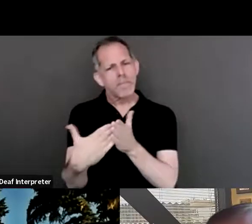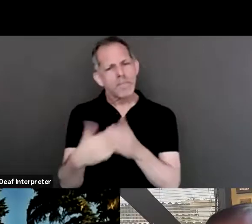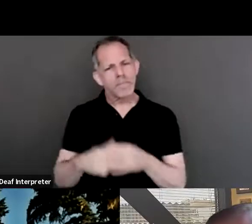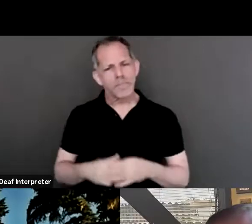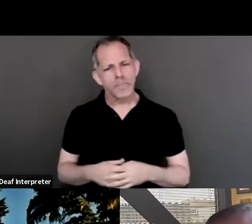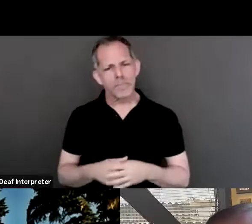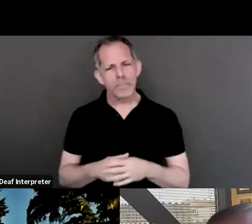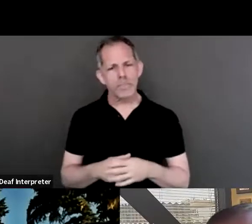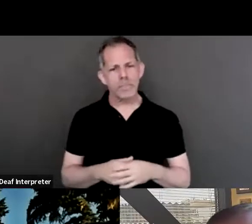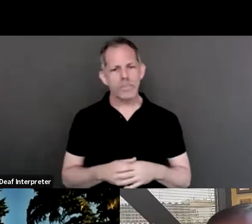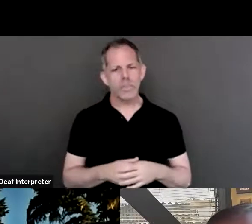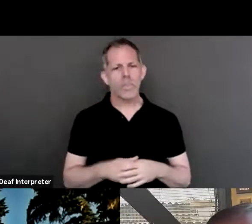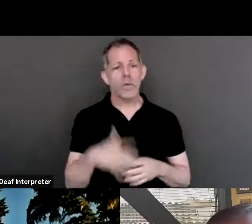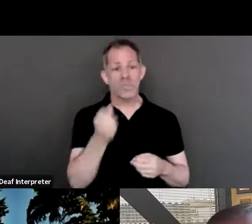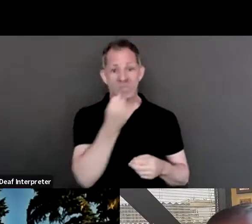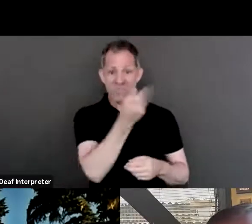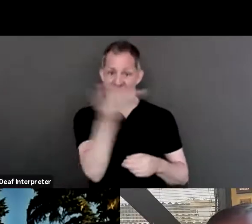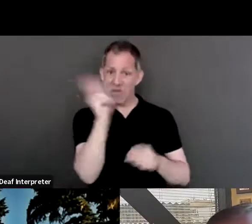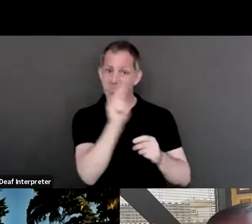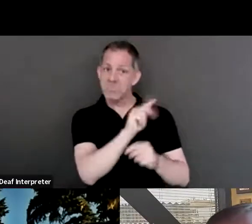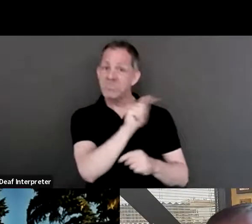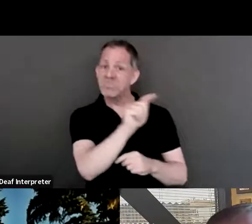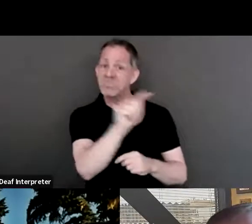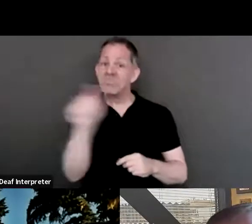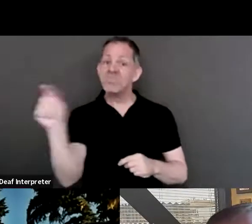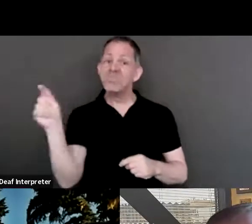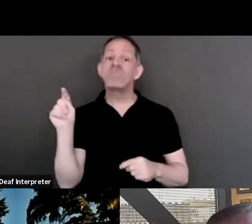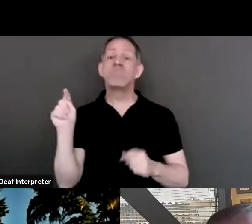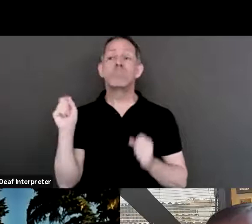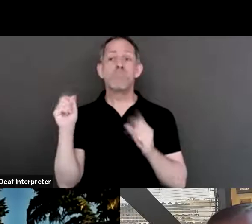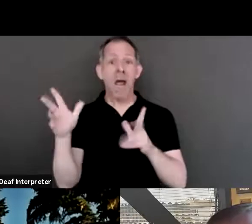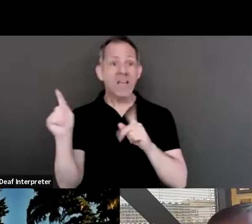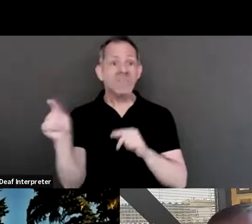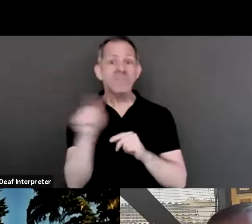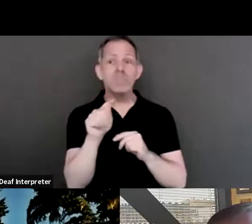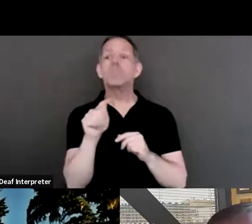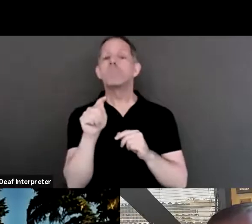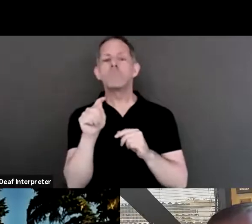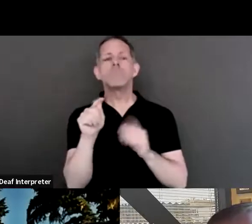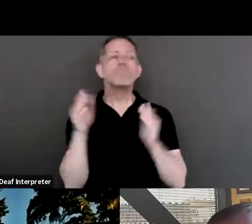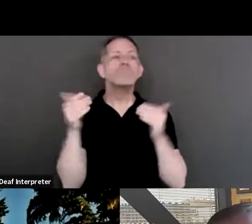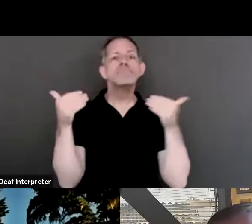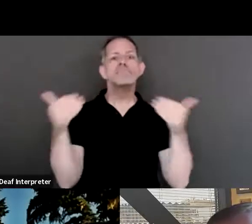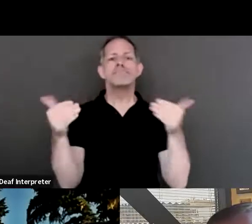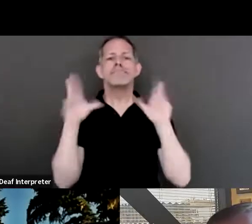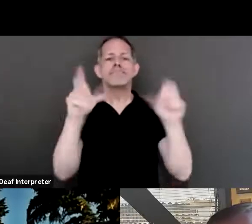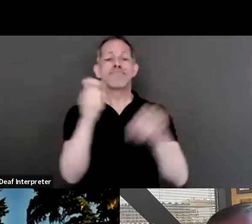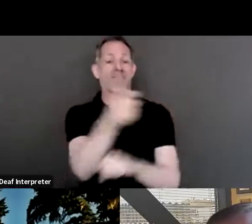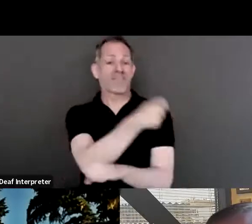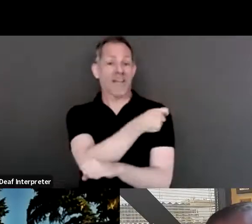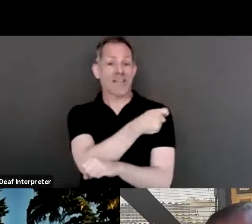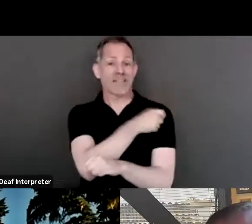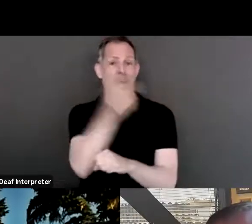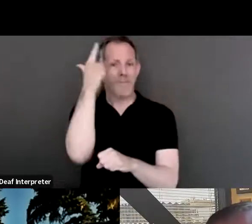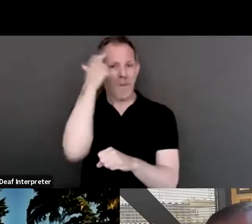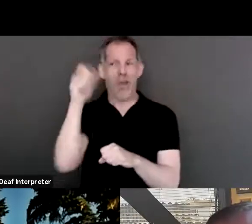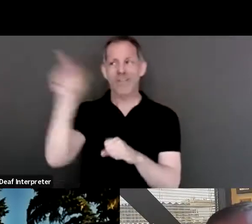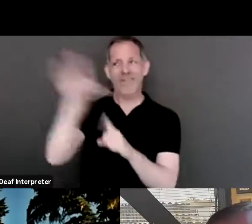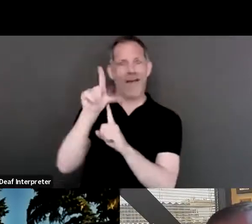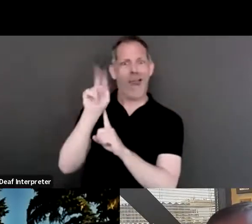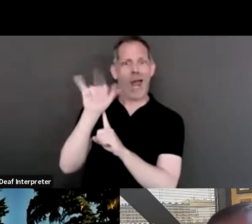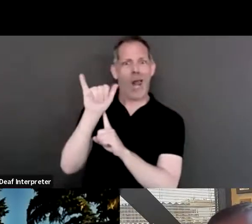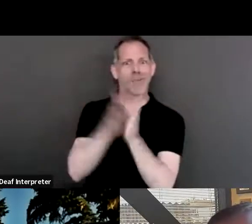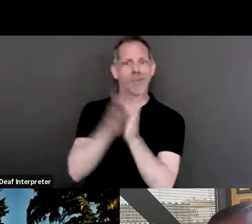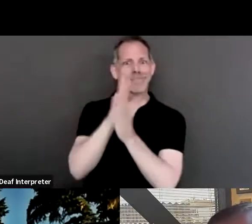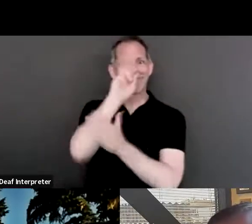perhaps many that were influenced by that. We just didn't see a huge spike or wave, as far as I know, in the